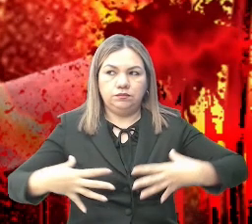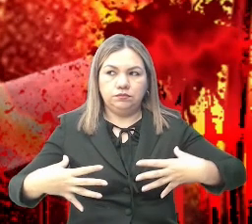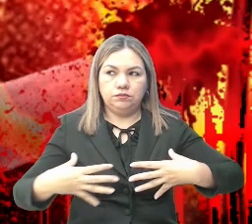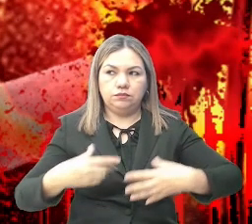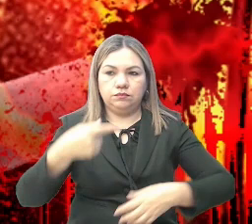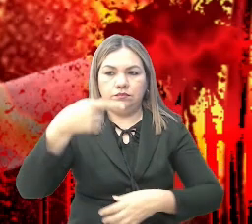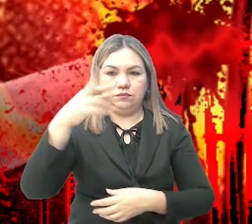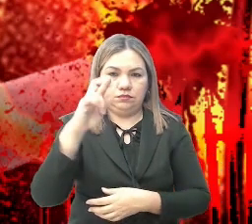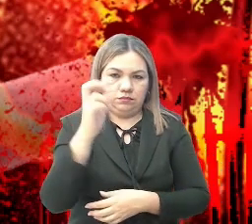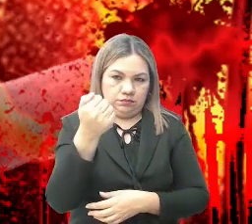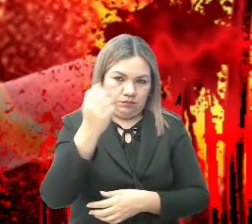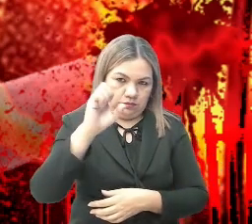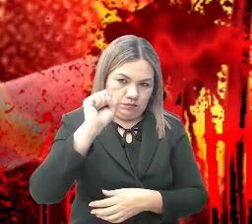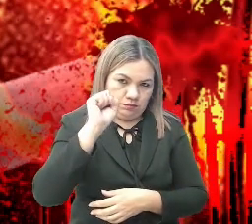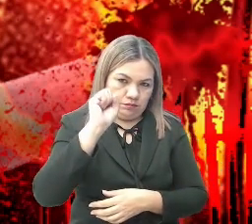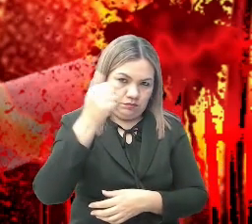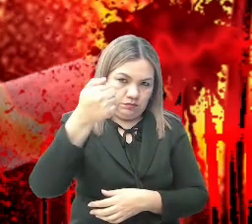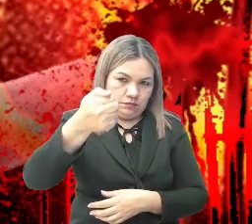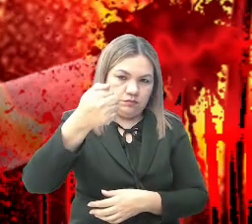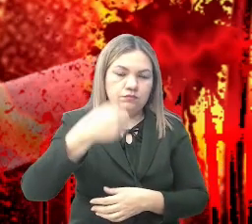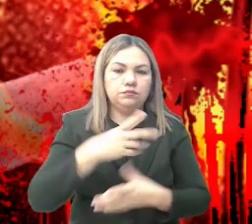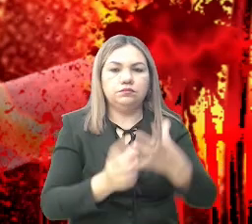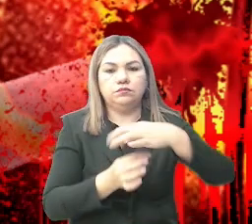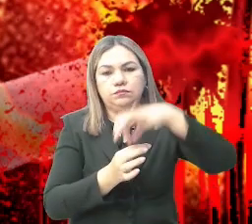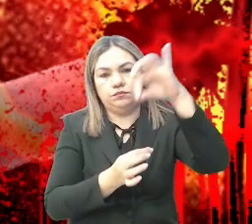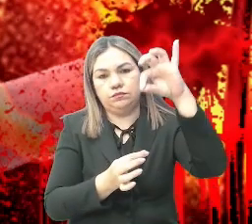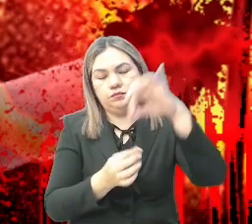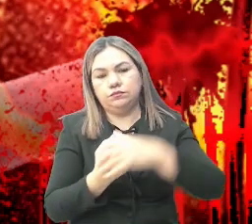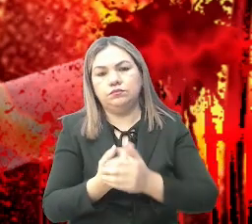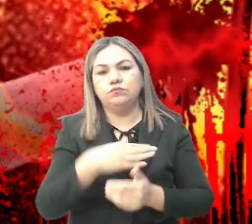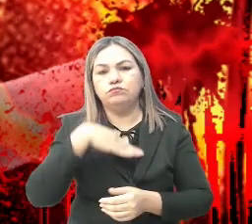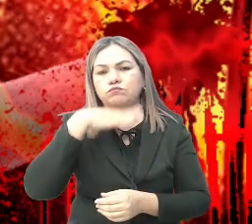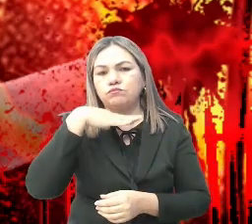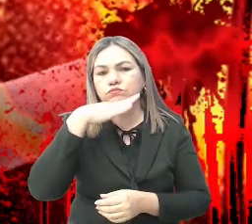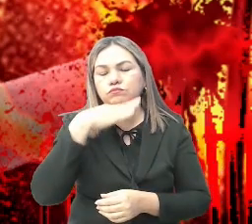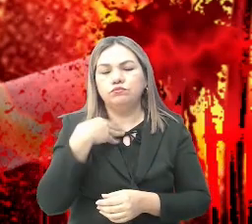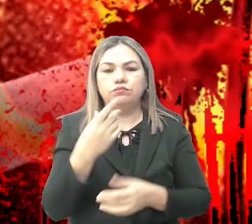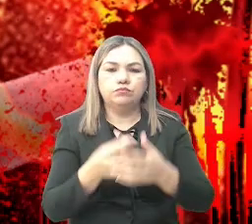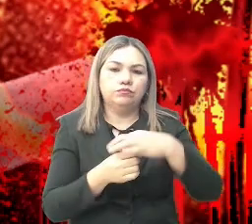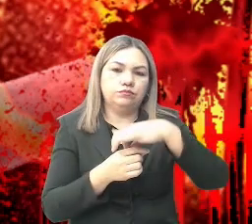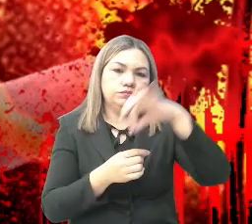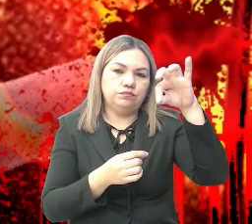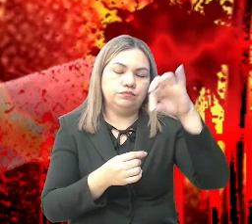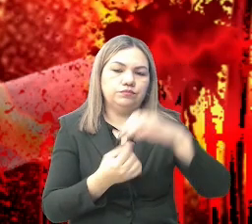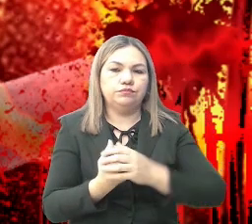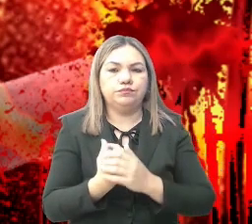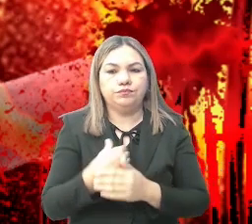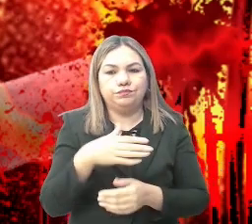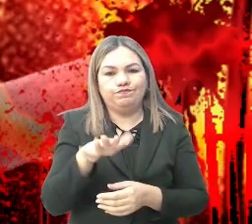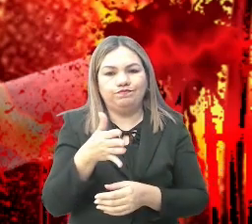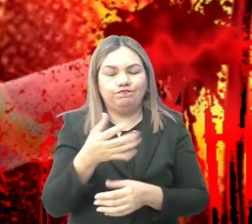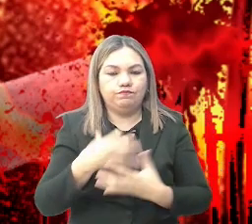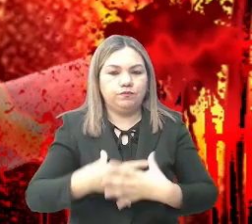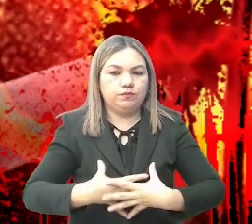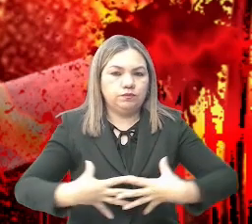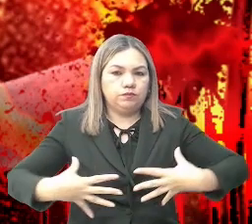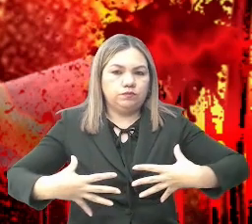fat. You can see that there many spiritually are a